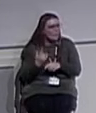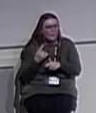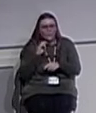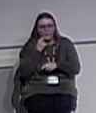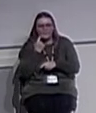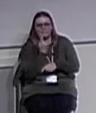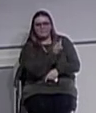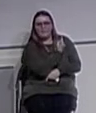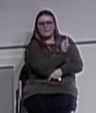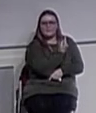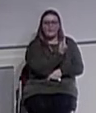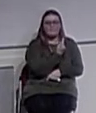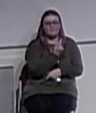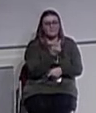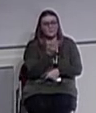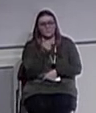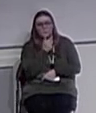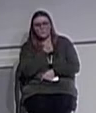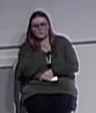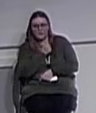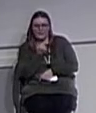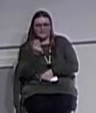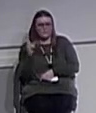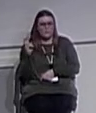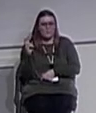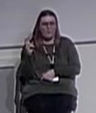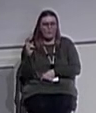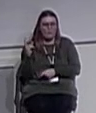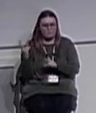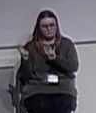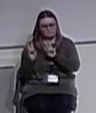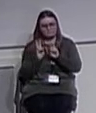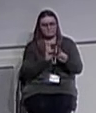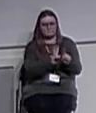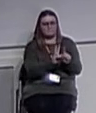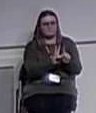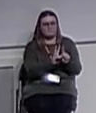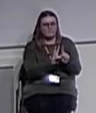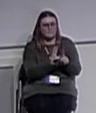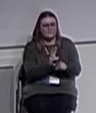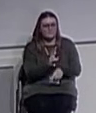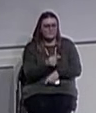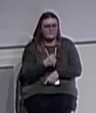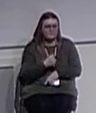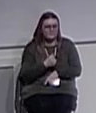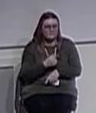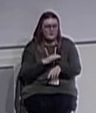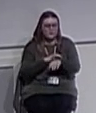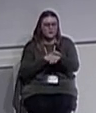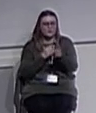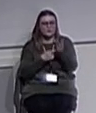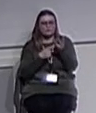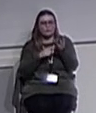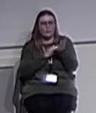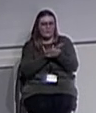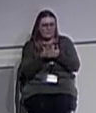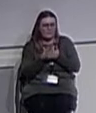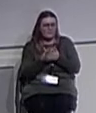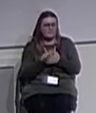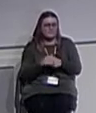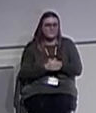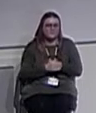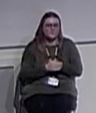got, there are two academic admissions officers. I'm one of them. I'm Dr. Ruth Grady, and I'm